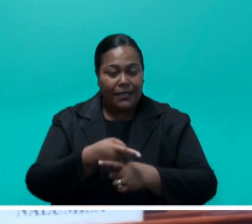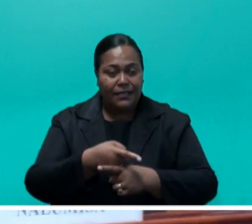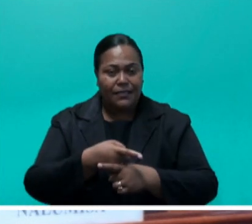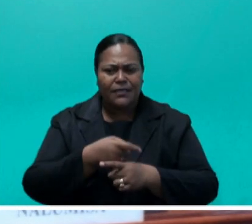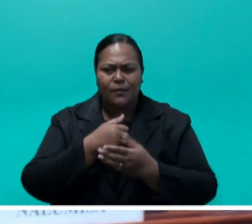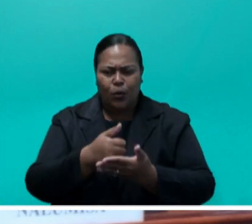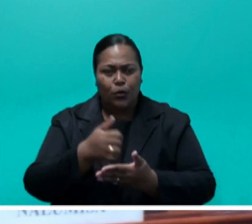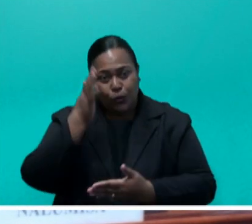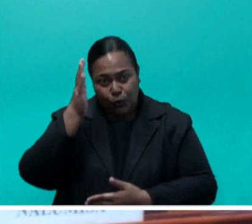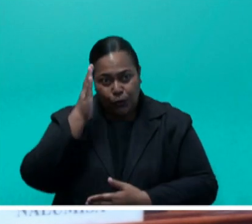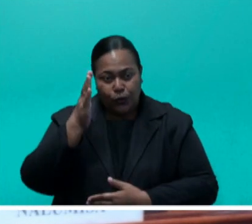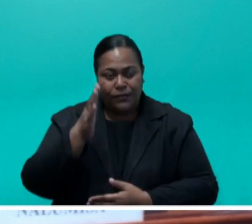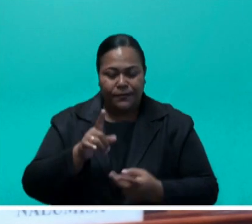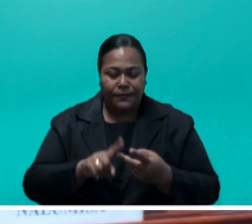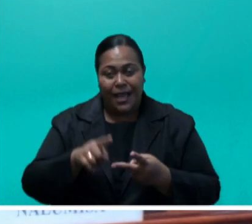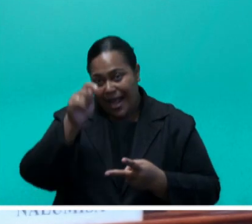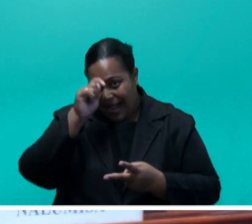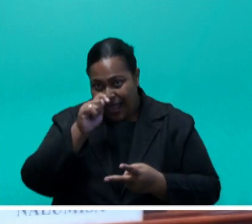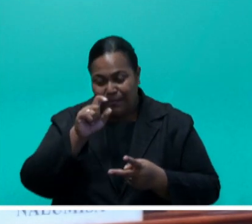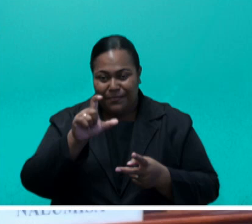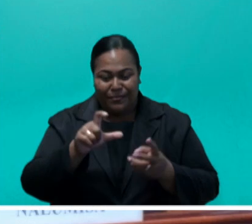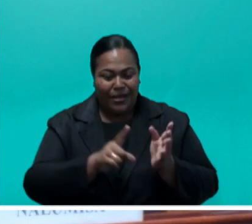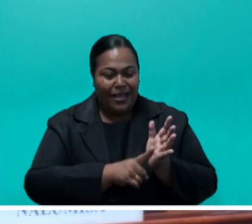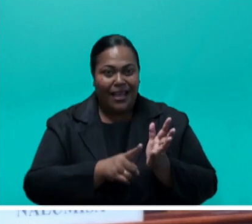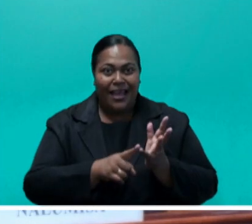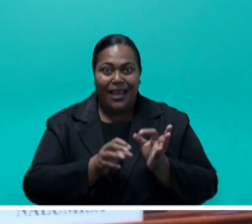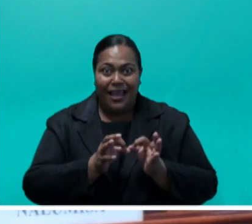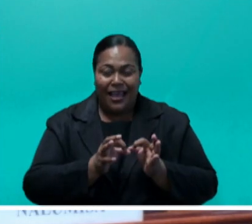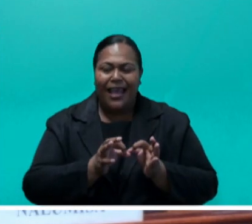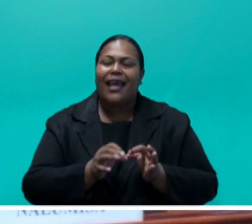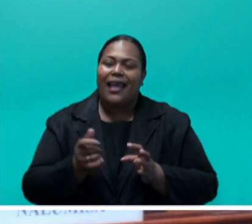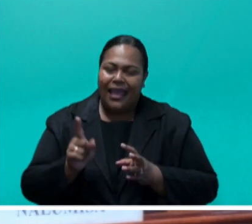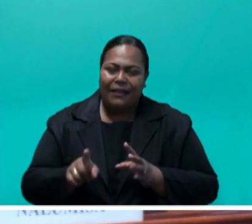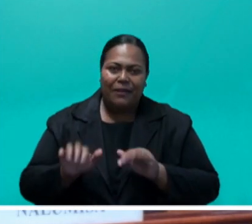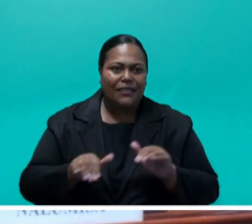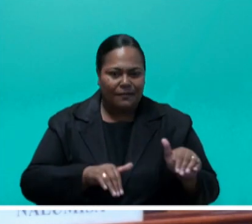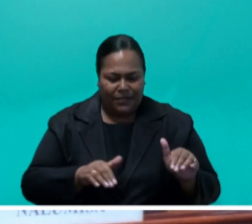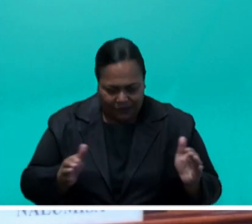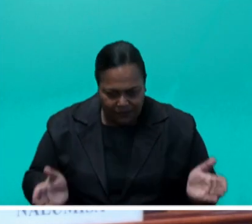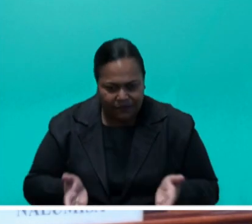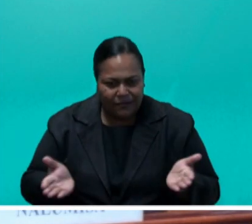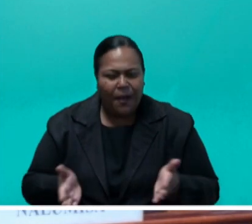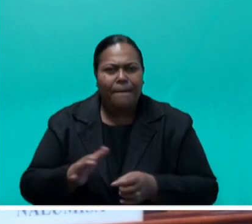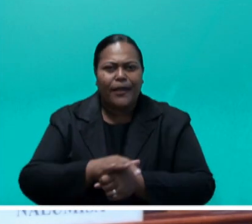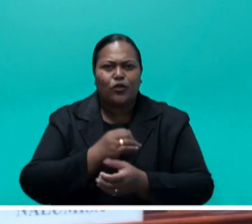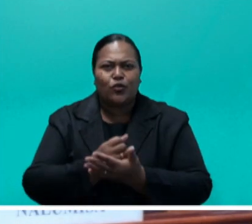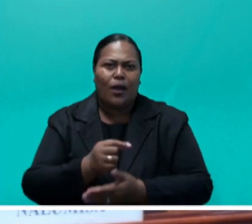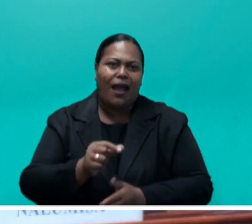schools, clubs, and participants to ensure consistent and high-quality